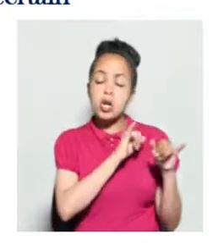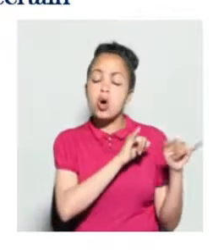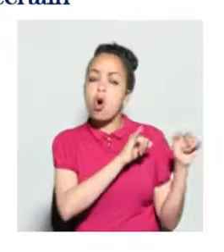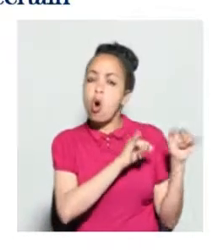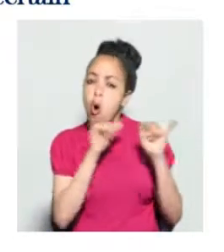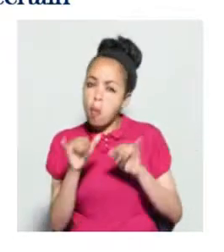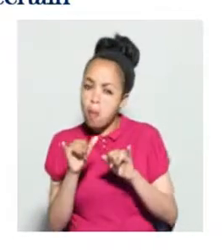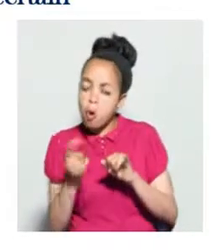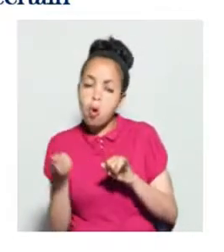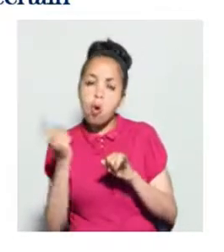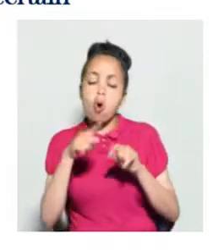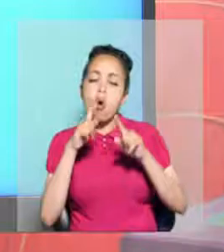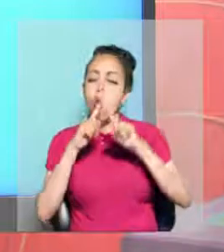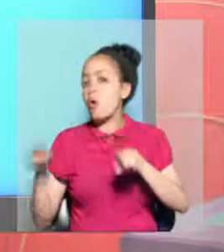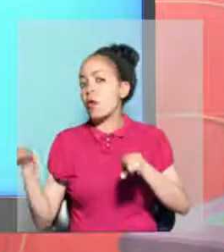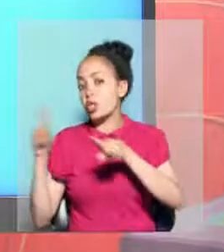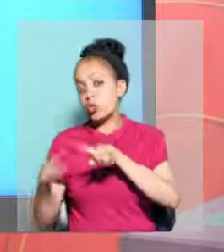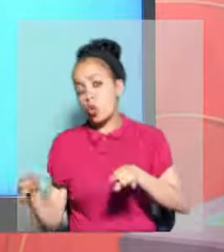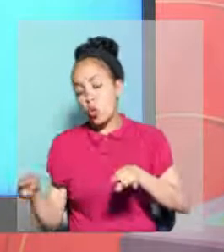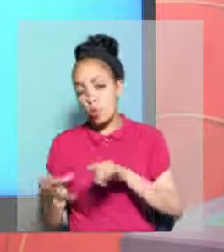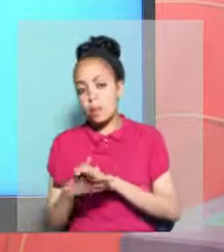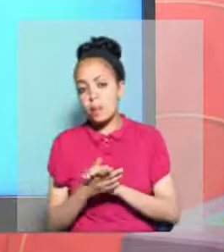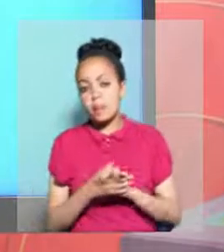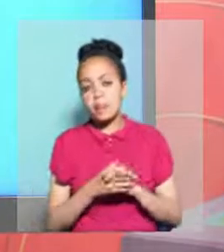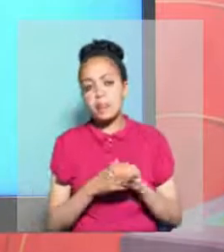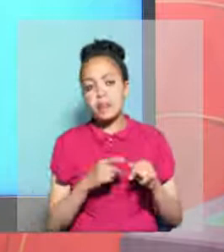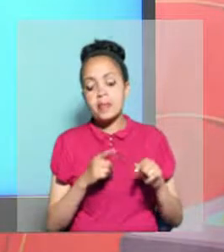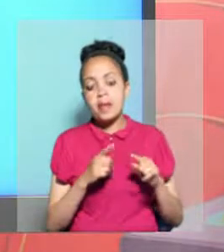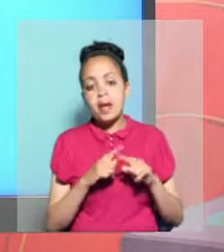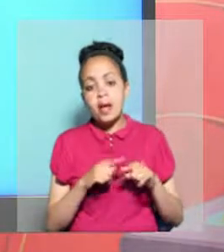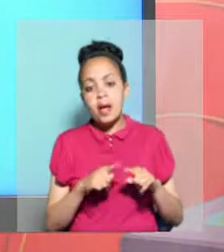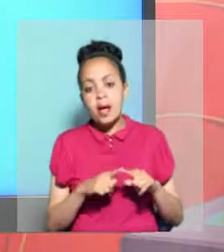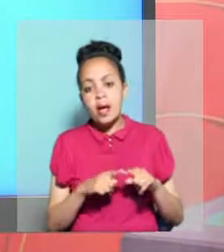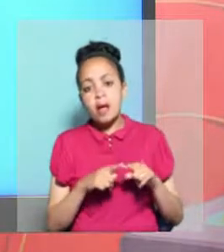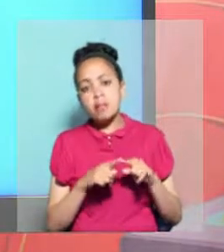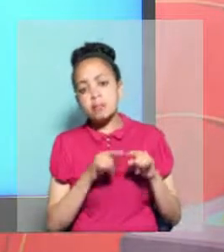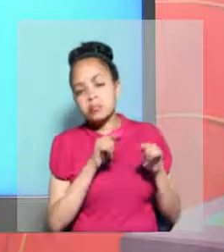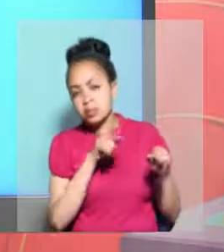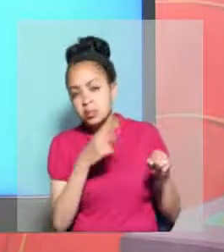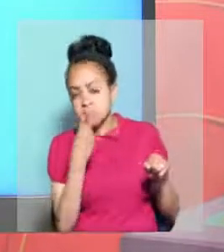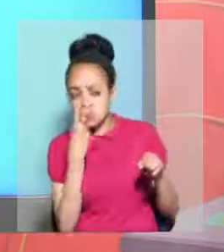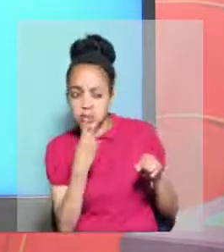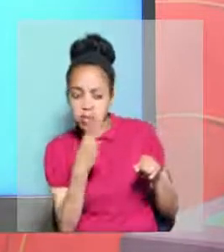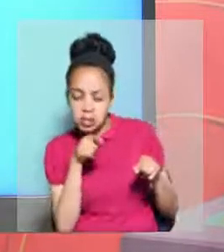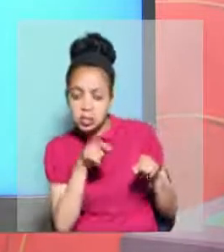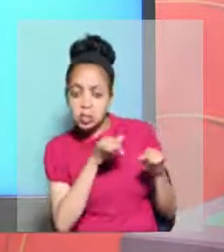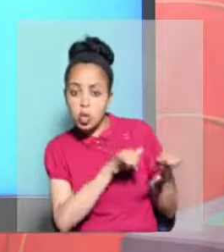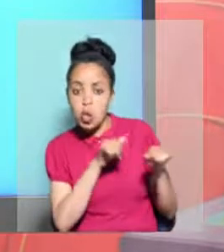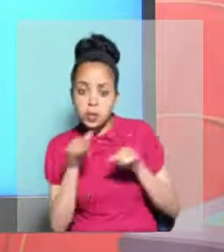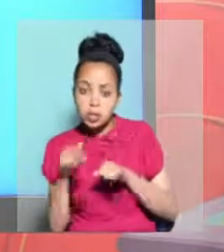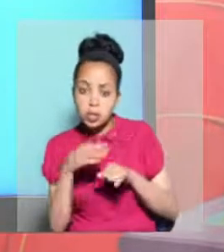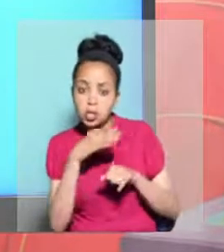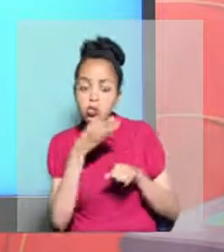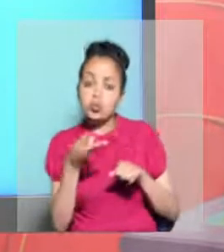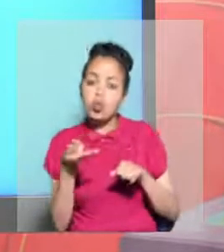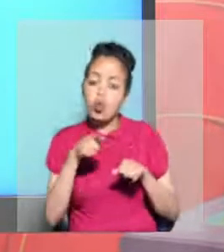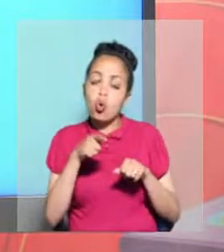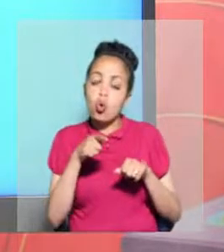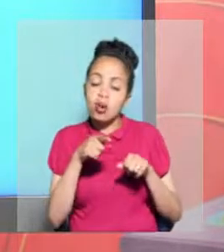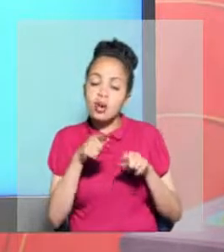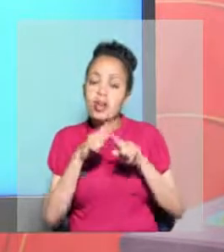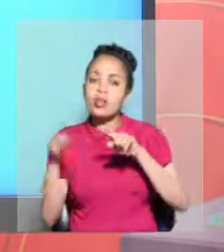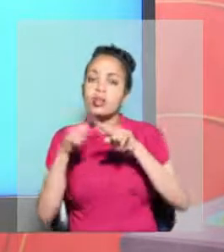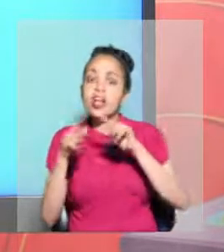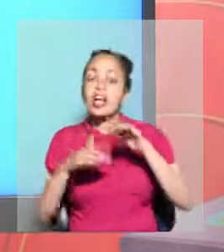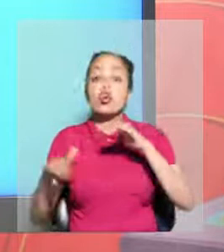homozygous or heterozygous. Identification of homozygous or heterozygous dominant in a given